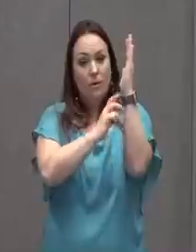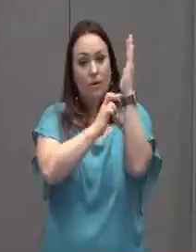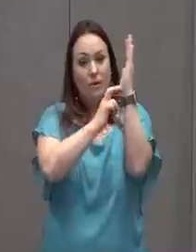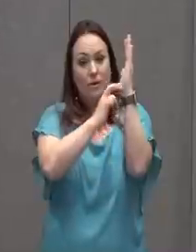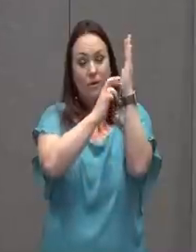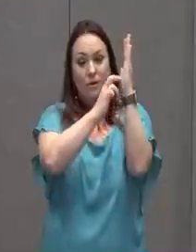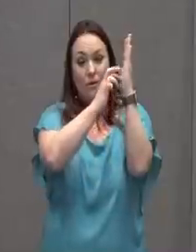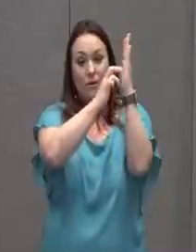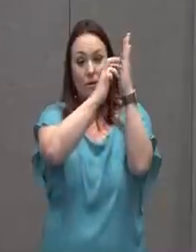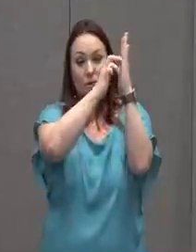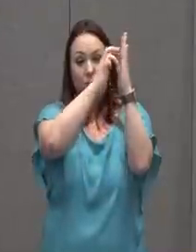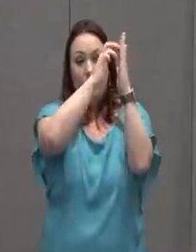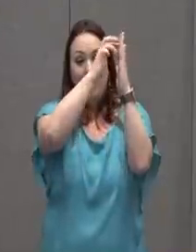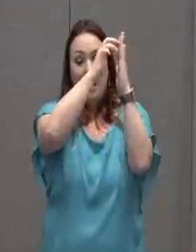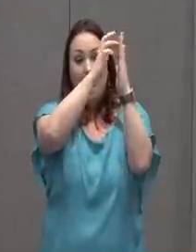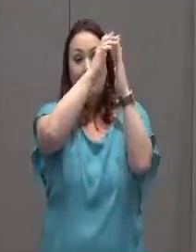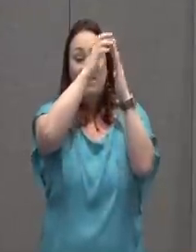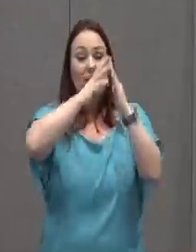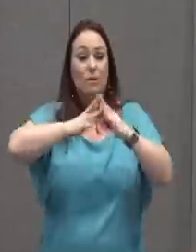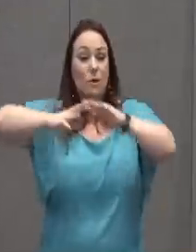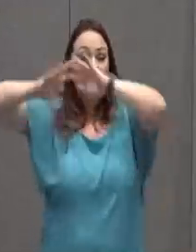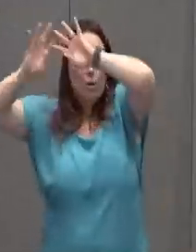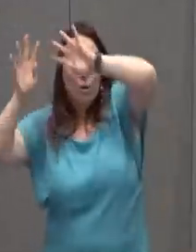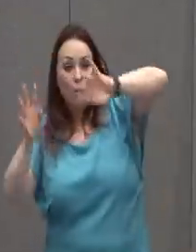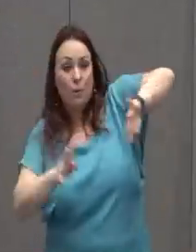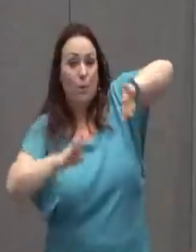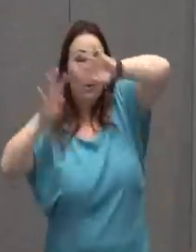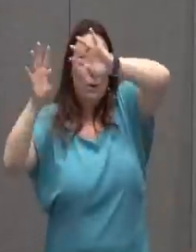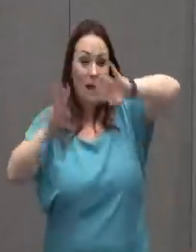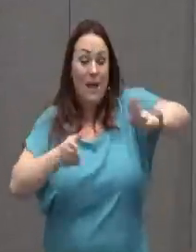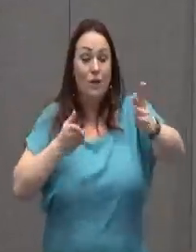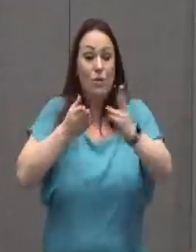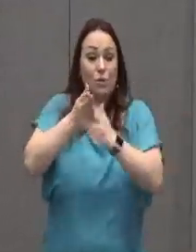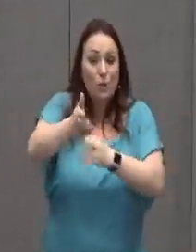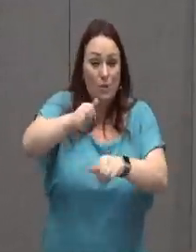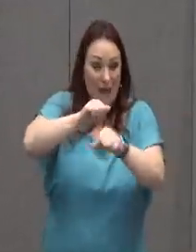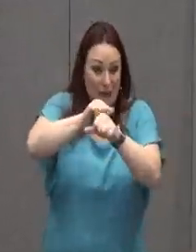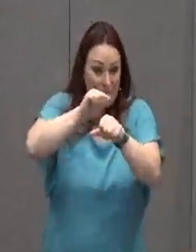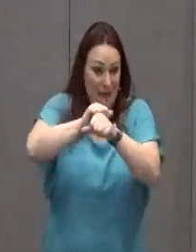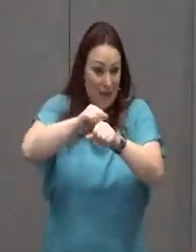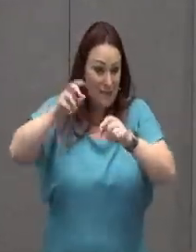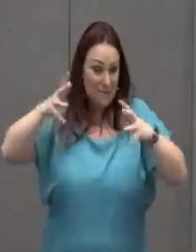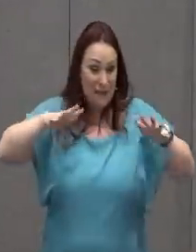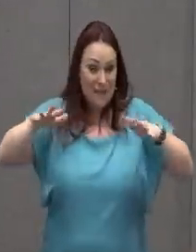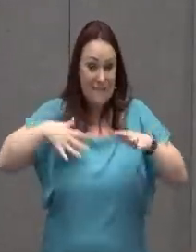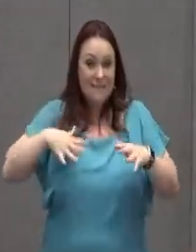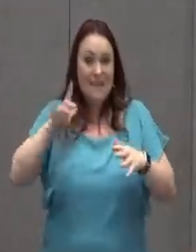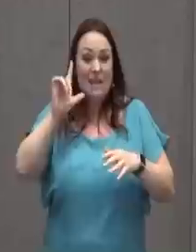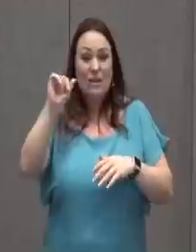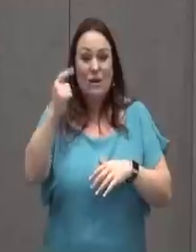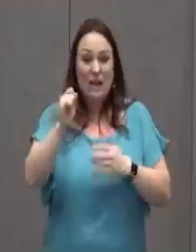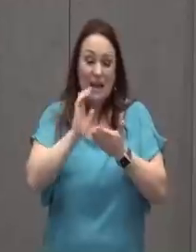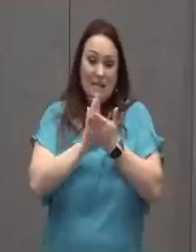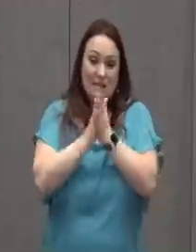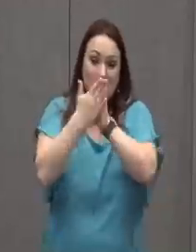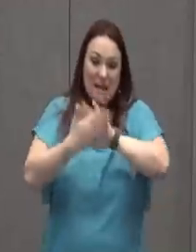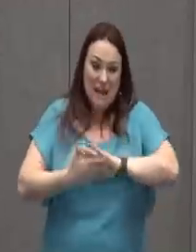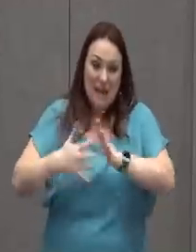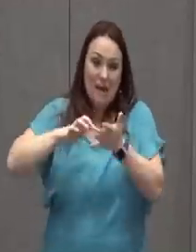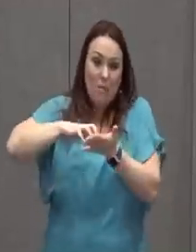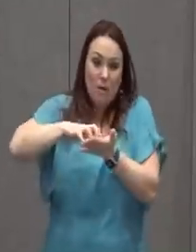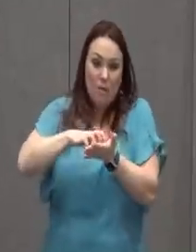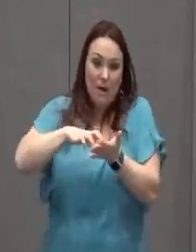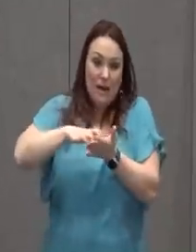The wind whistled through the cracks of the mountain's face. Okay. Yeah. Their legs grew weak as they struggled upward.